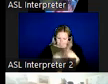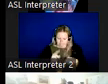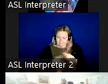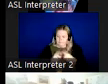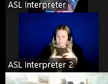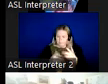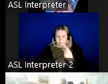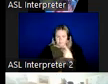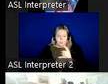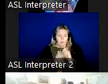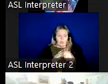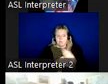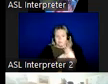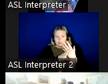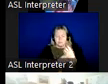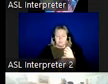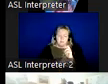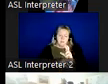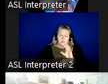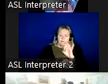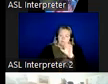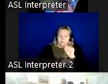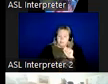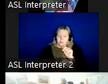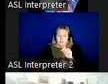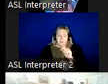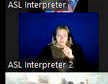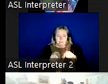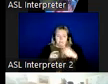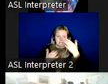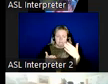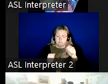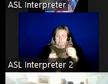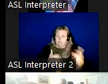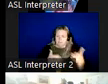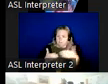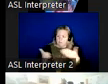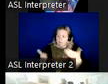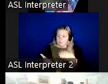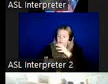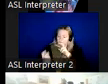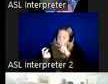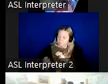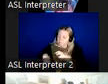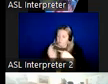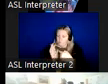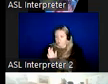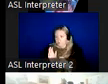your grandchildren, and you're not quite sure how to do that yet, you can totally bring it in and we're able to help you with that.